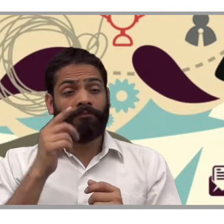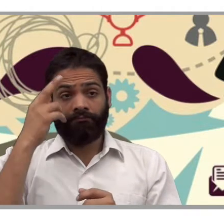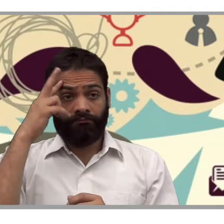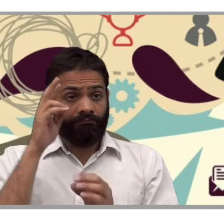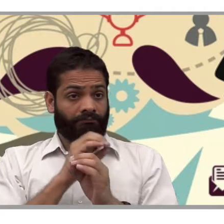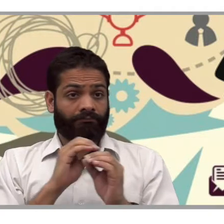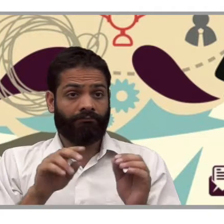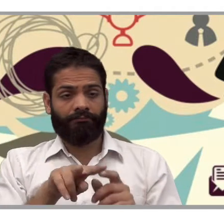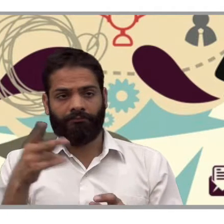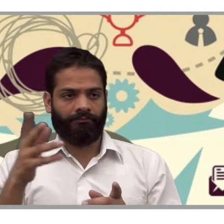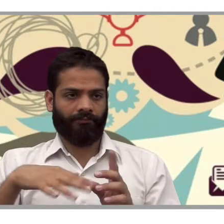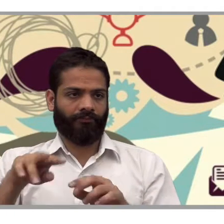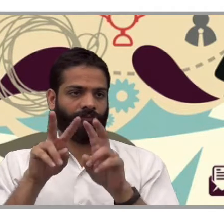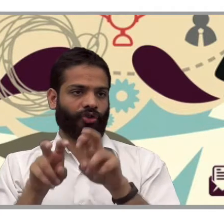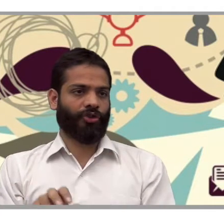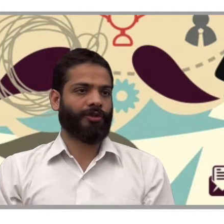not required.